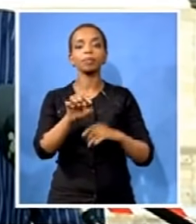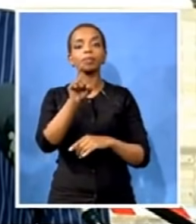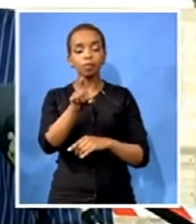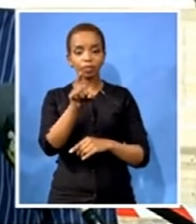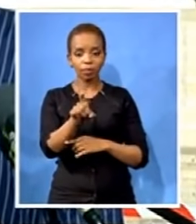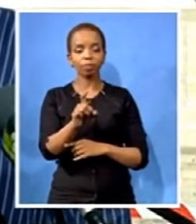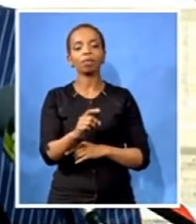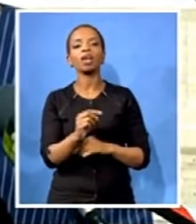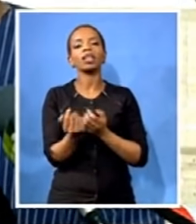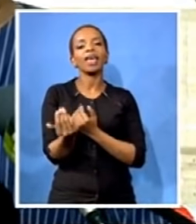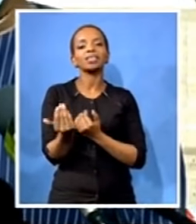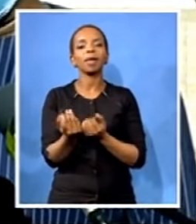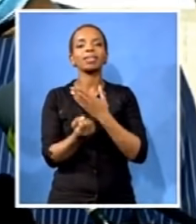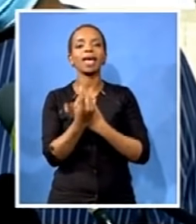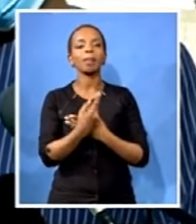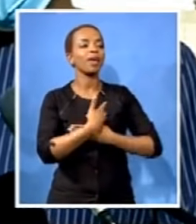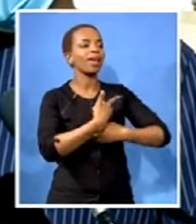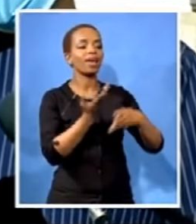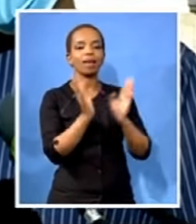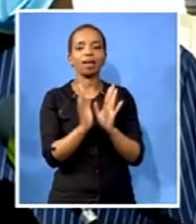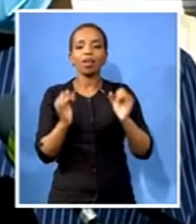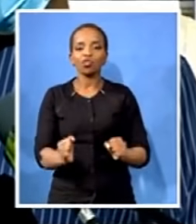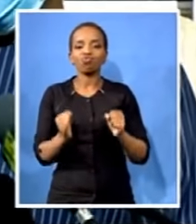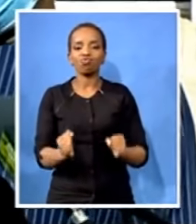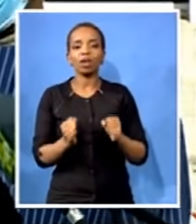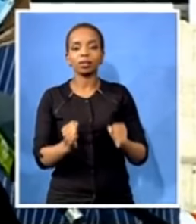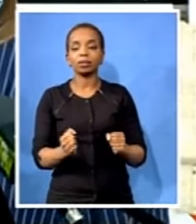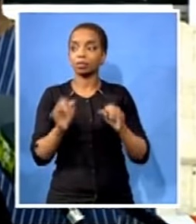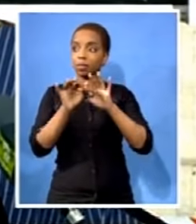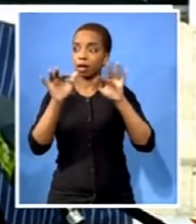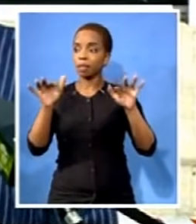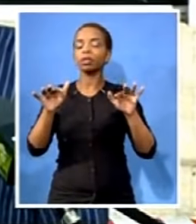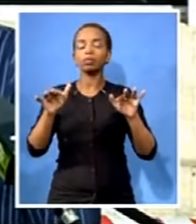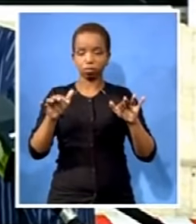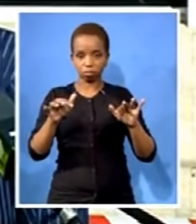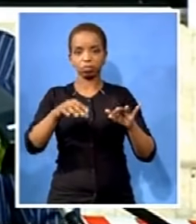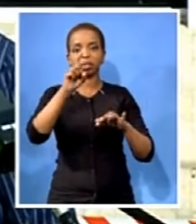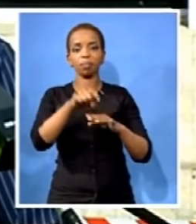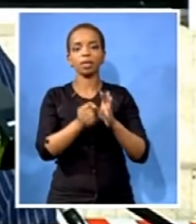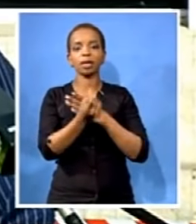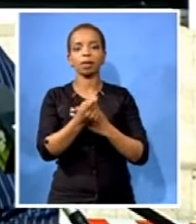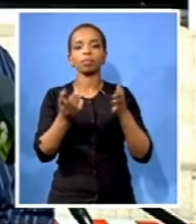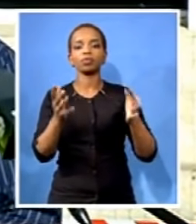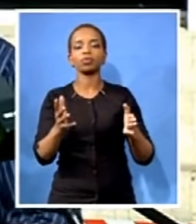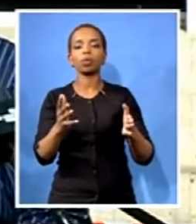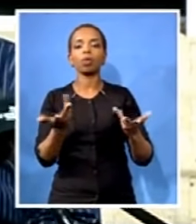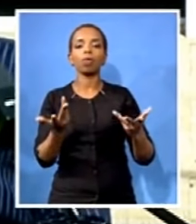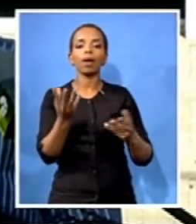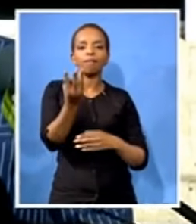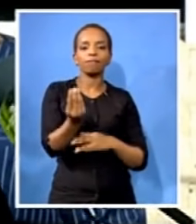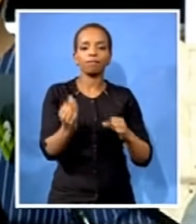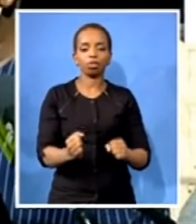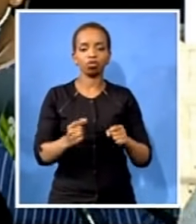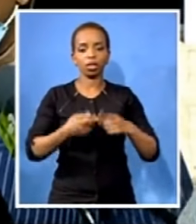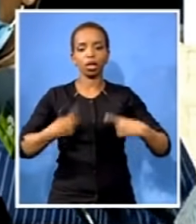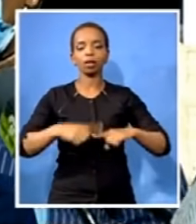station in the Republic where we operate our trains. Next question. Colleagues, one last question and then I'm going to